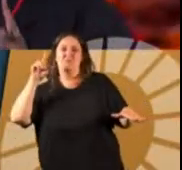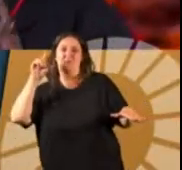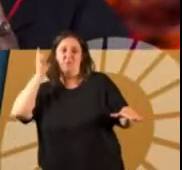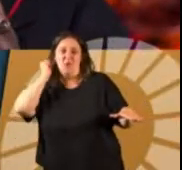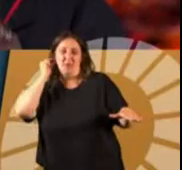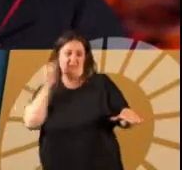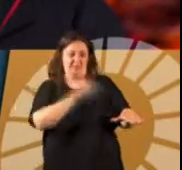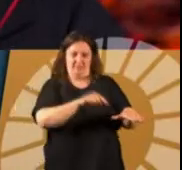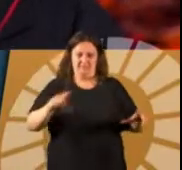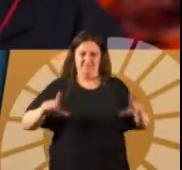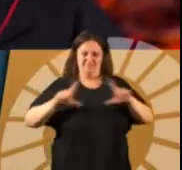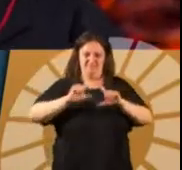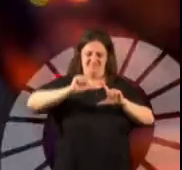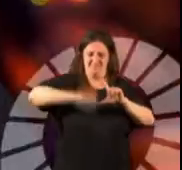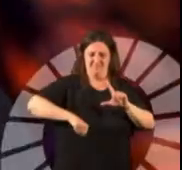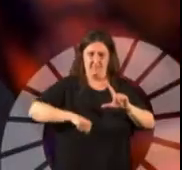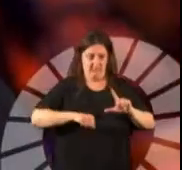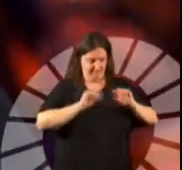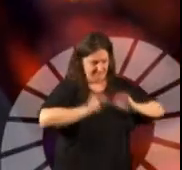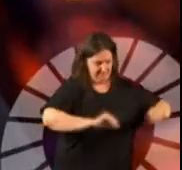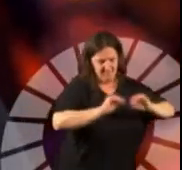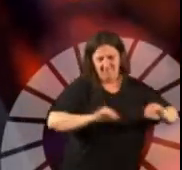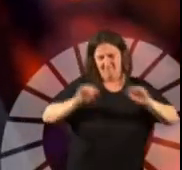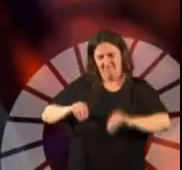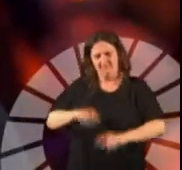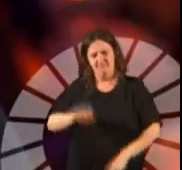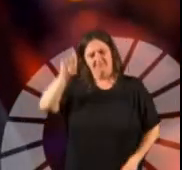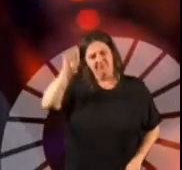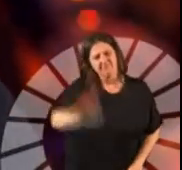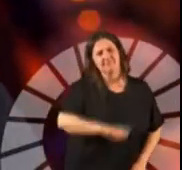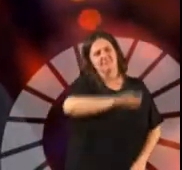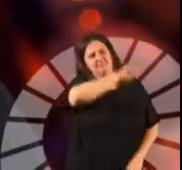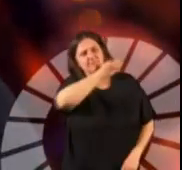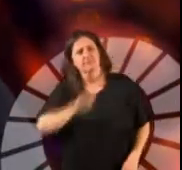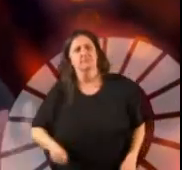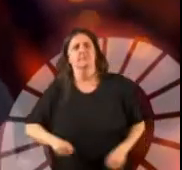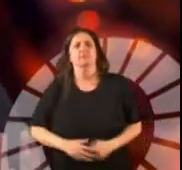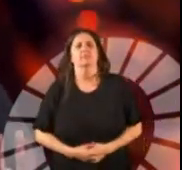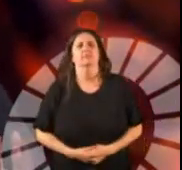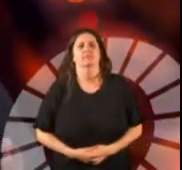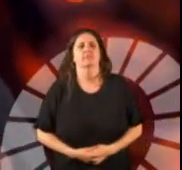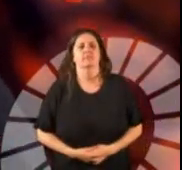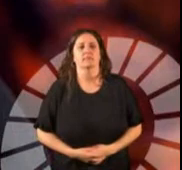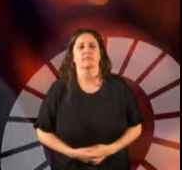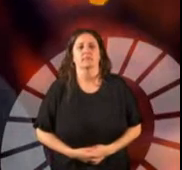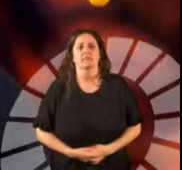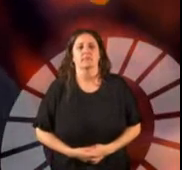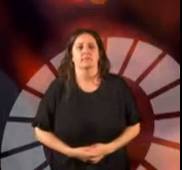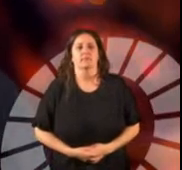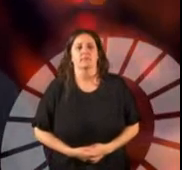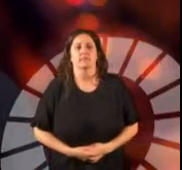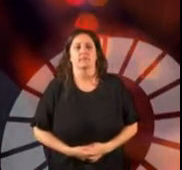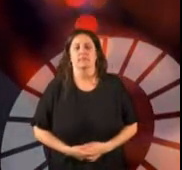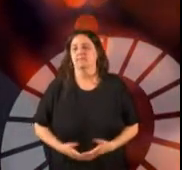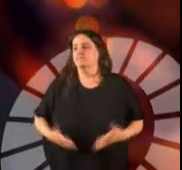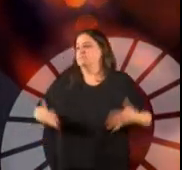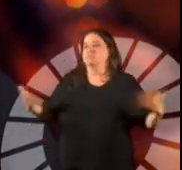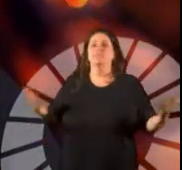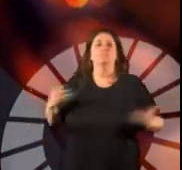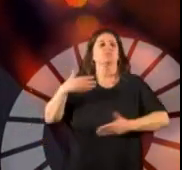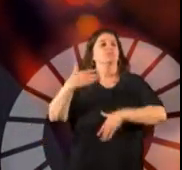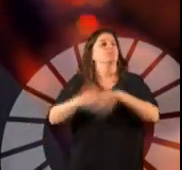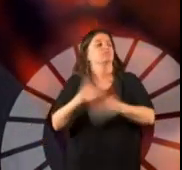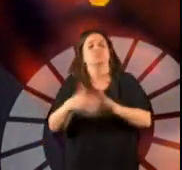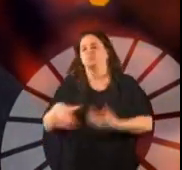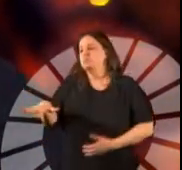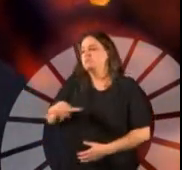marriage. I'm insisting upon this. I insist upon the education of young girls, who are the first sacrificial lambs when families do not have the money to pay